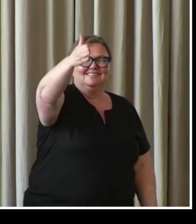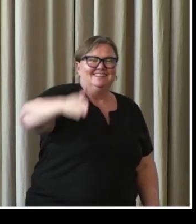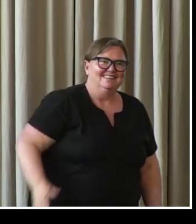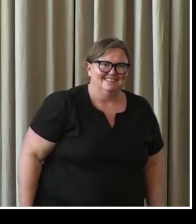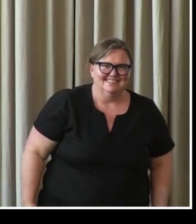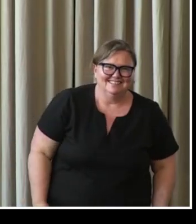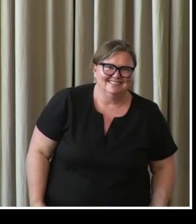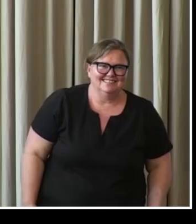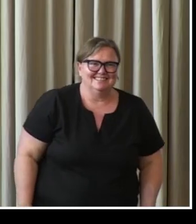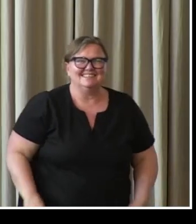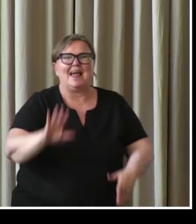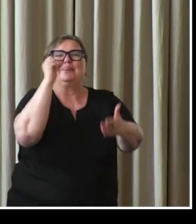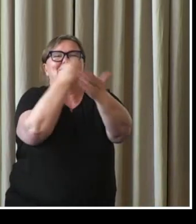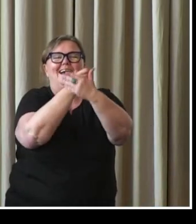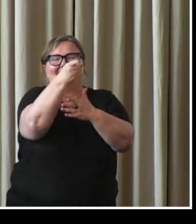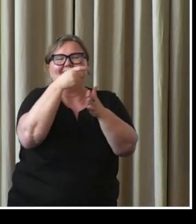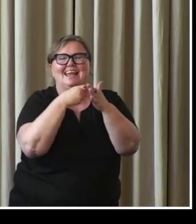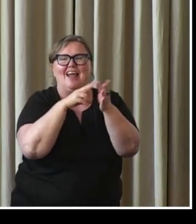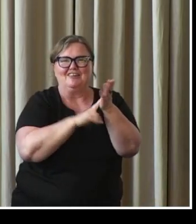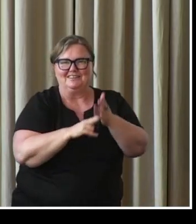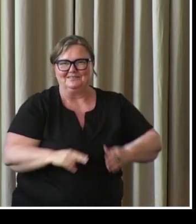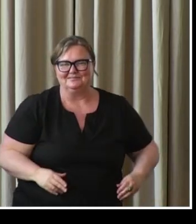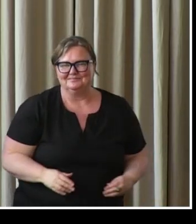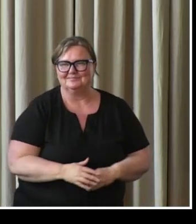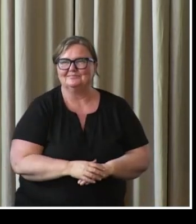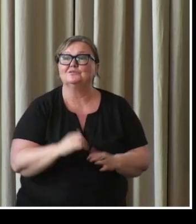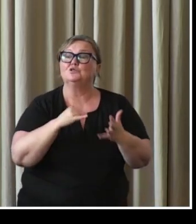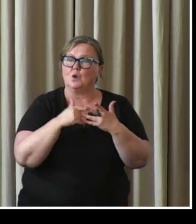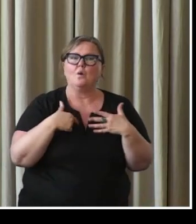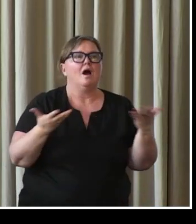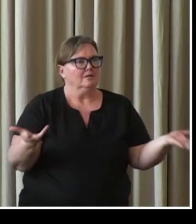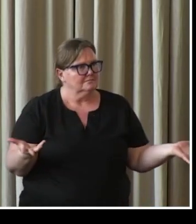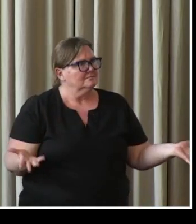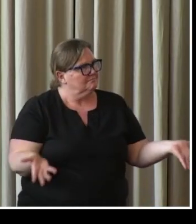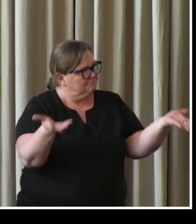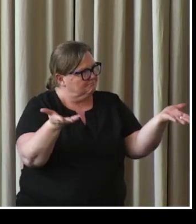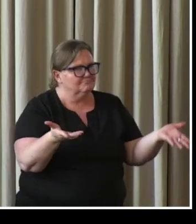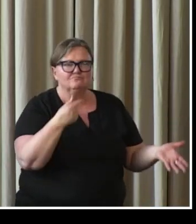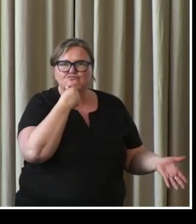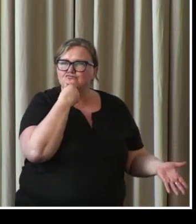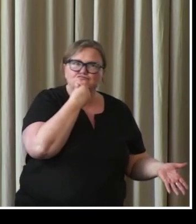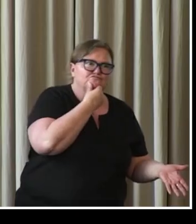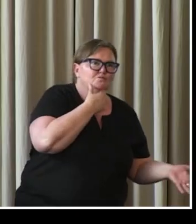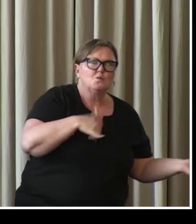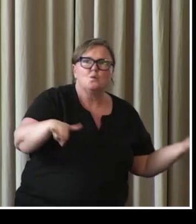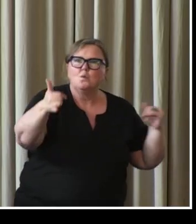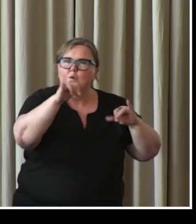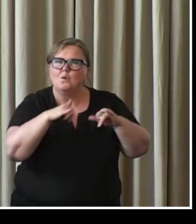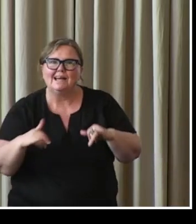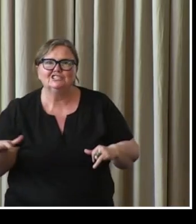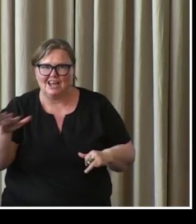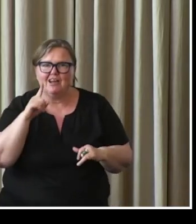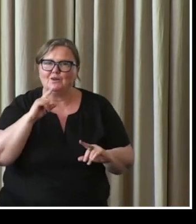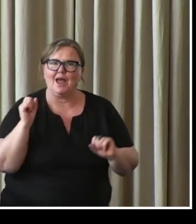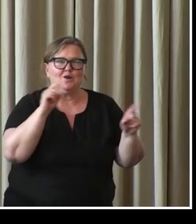Commission down the back as well. So I invite you to choose your area and make your